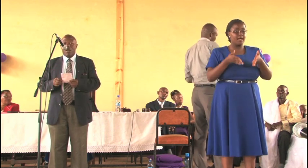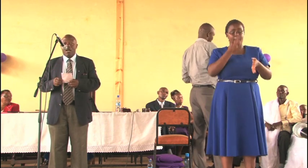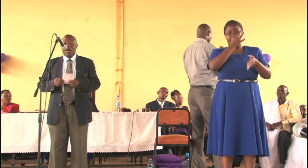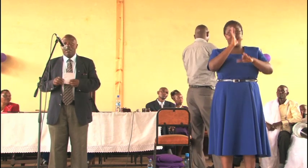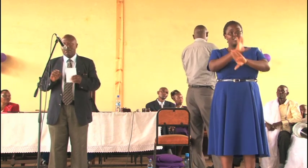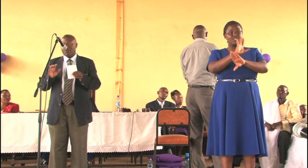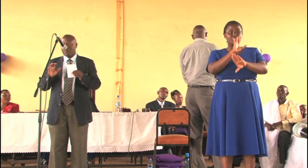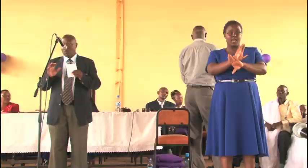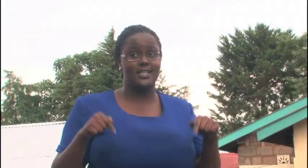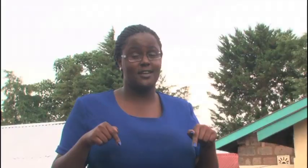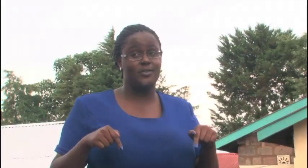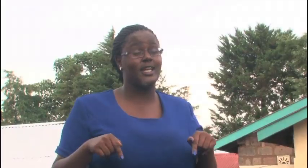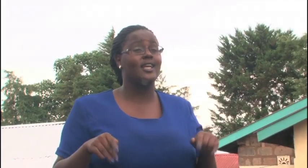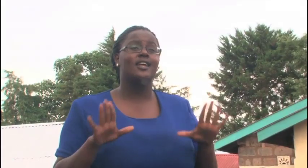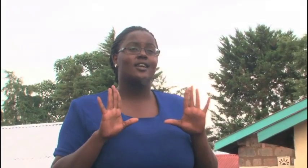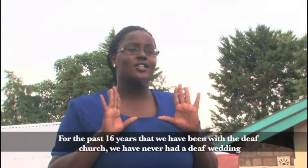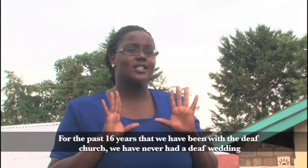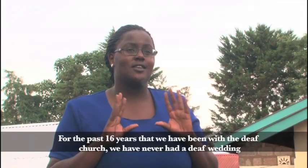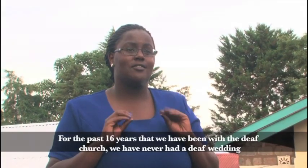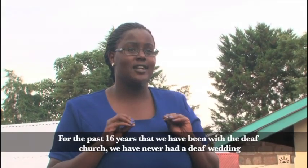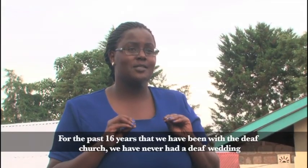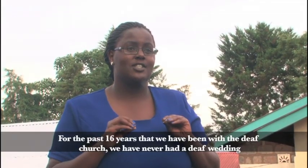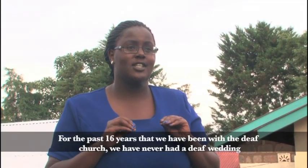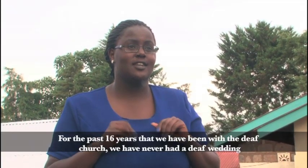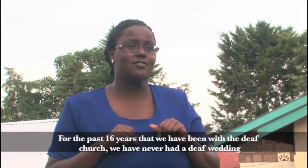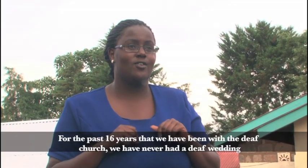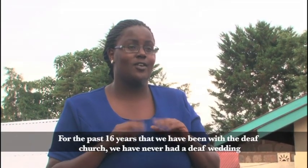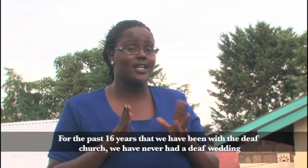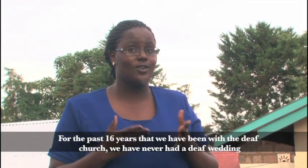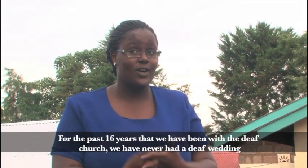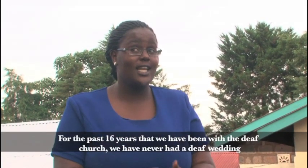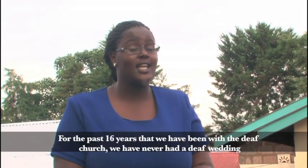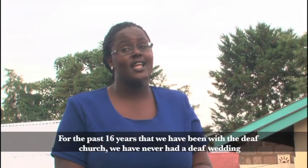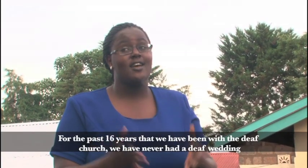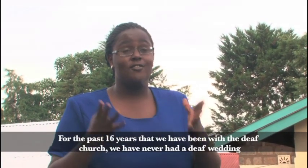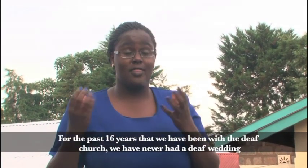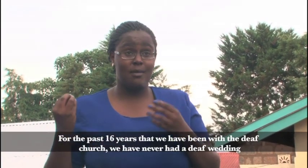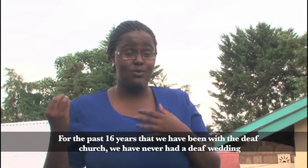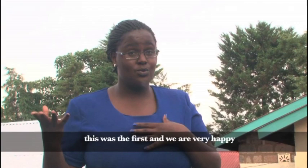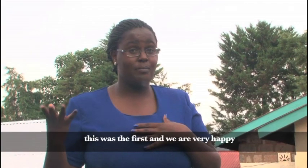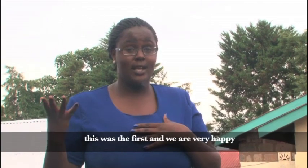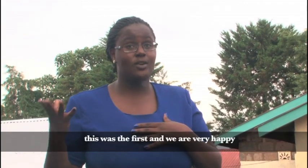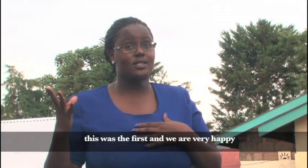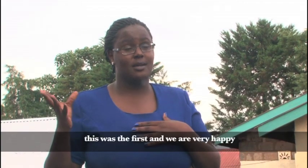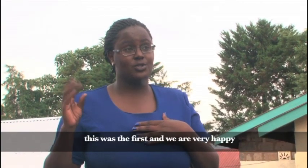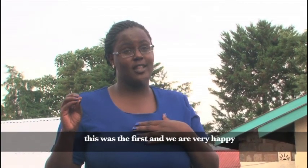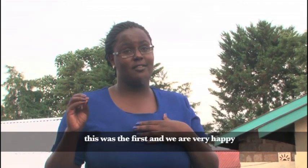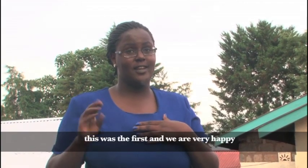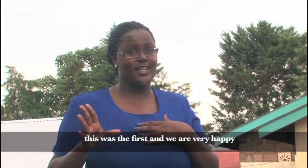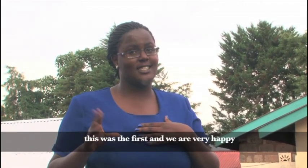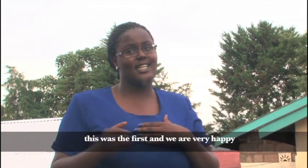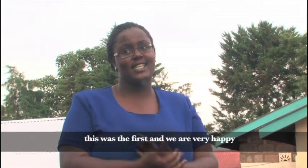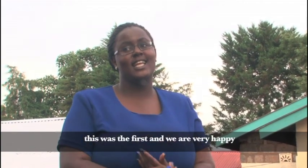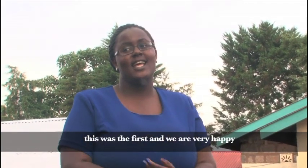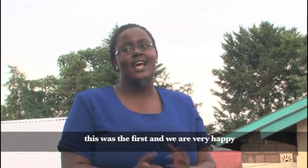deaf wedding. This was the first deaf wedding. So it's a very special day for us all, for them too mainly, because I'm sure they are